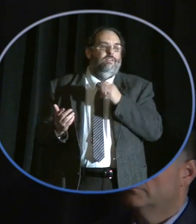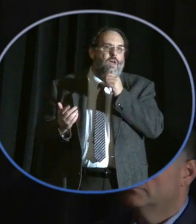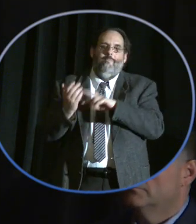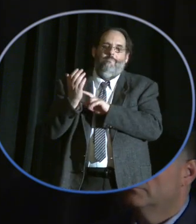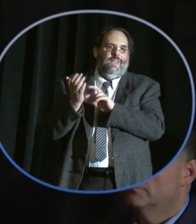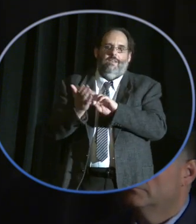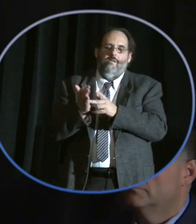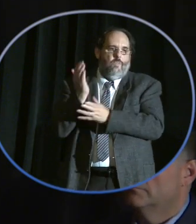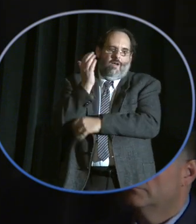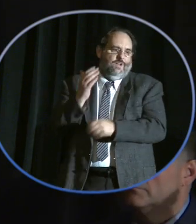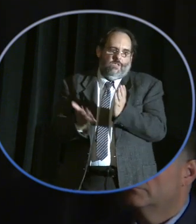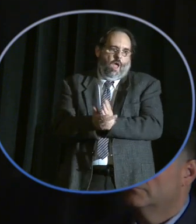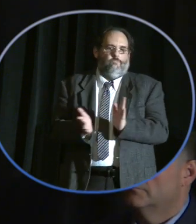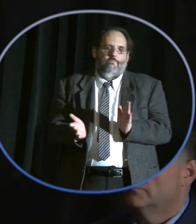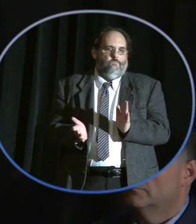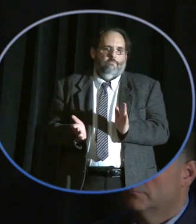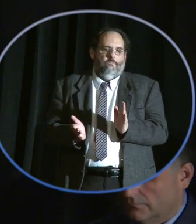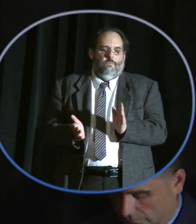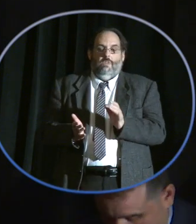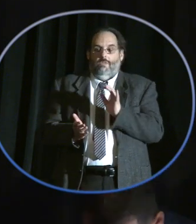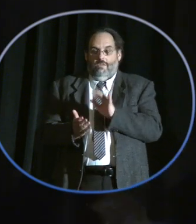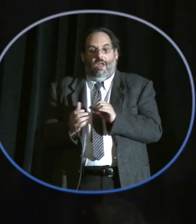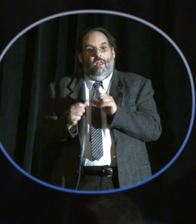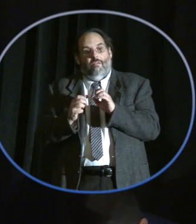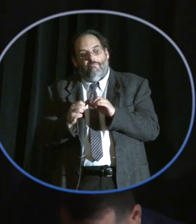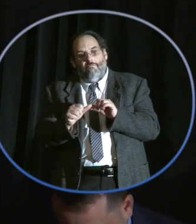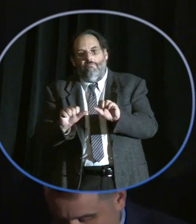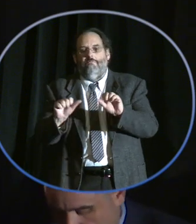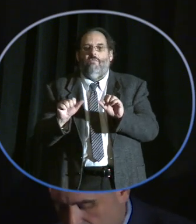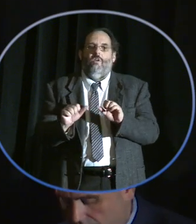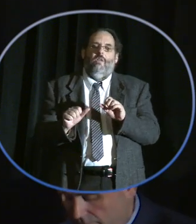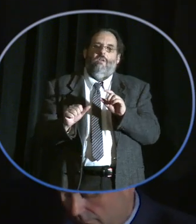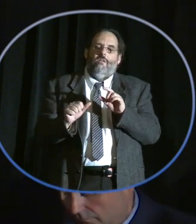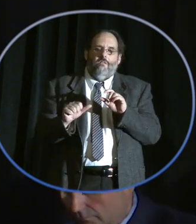right? And the efforts to support them going forward have to be